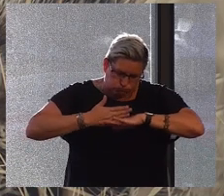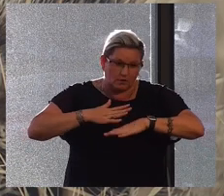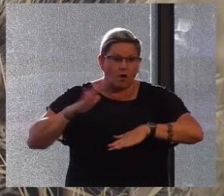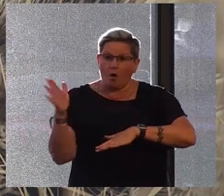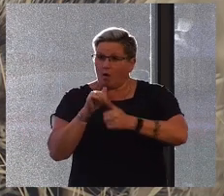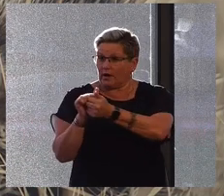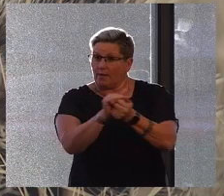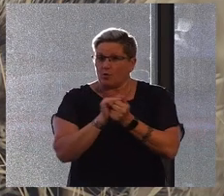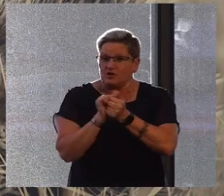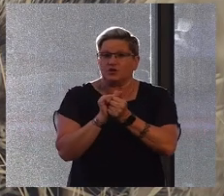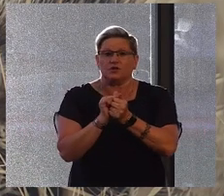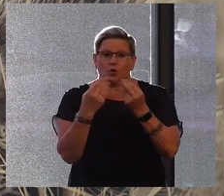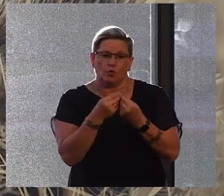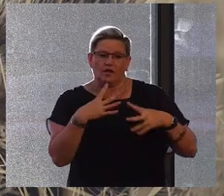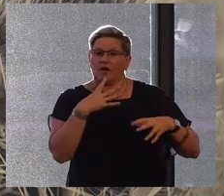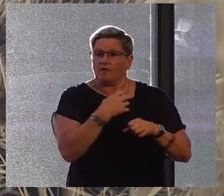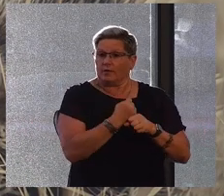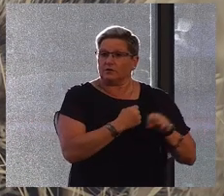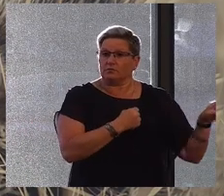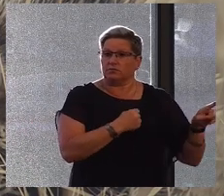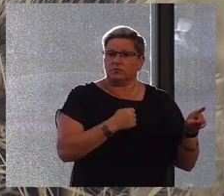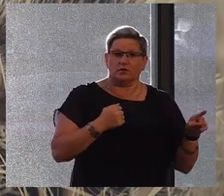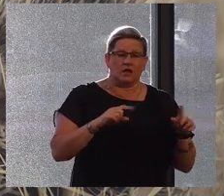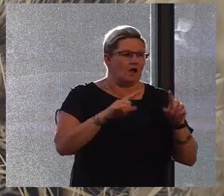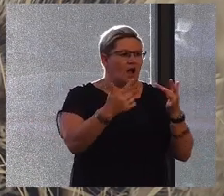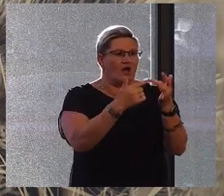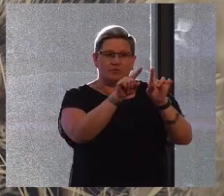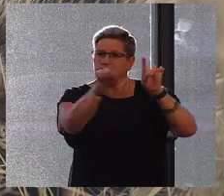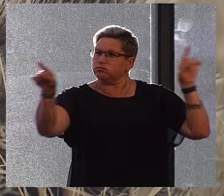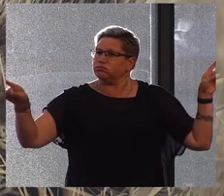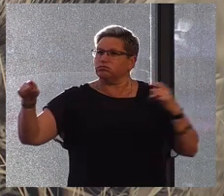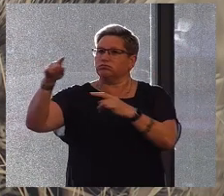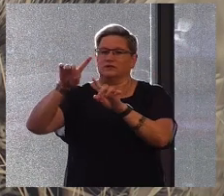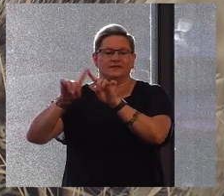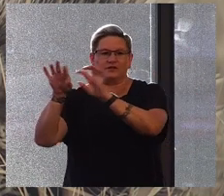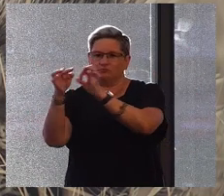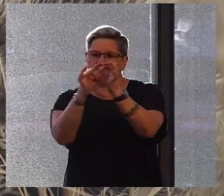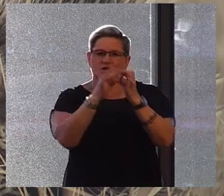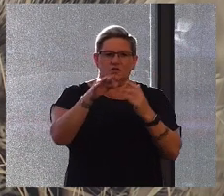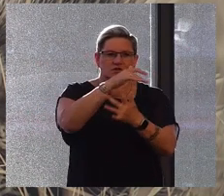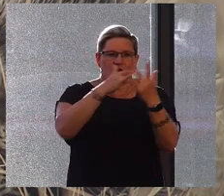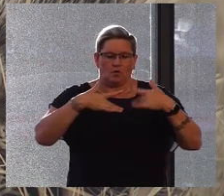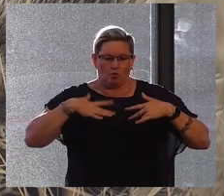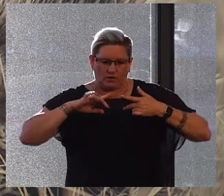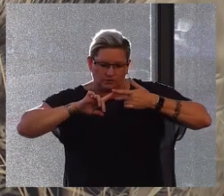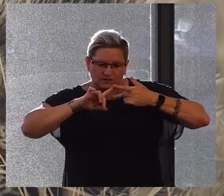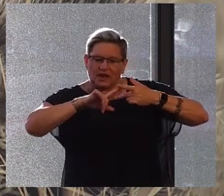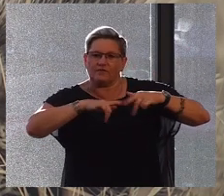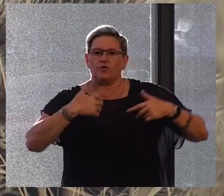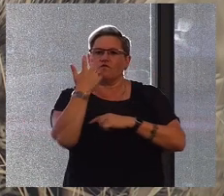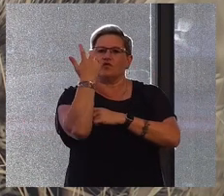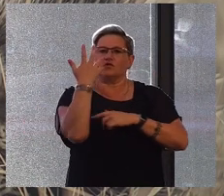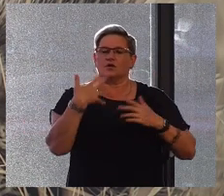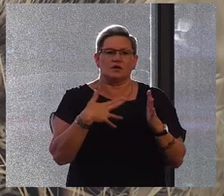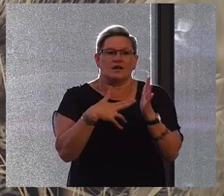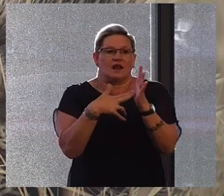collaboration and with government, across partners, across civil society for a sustainable future. Nature loss is being recognised